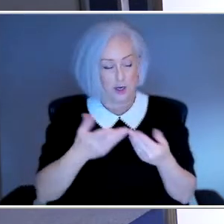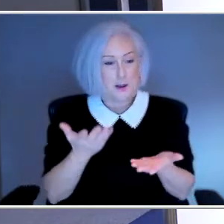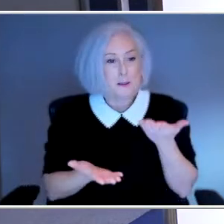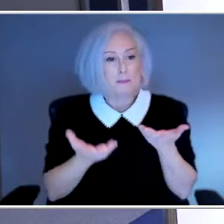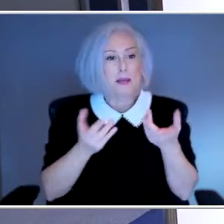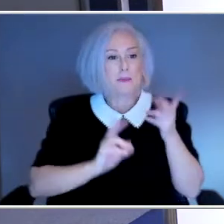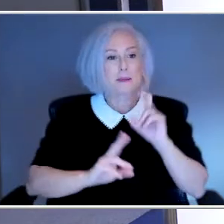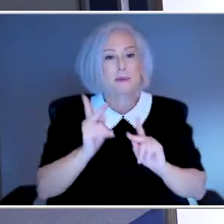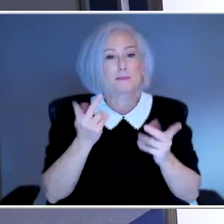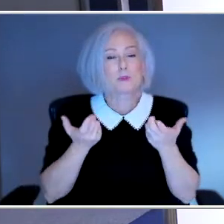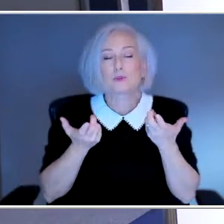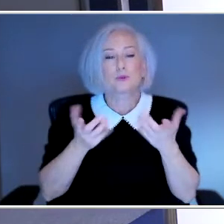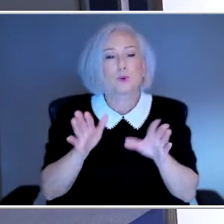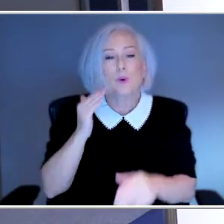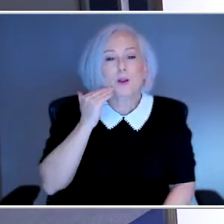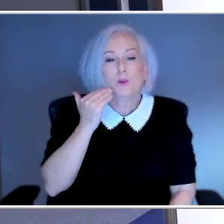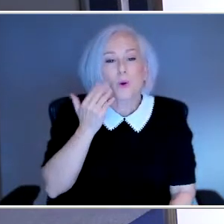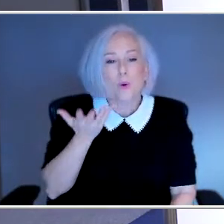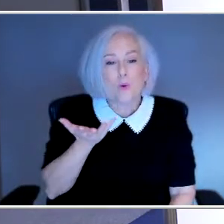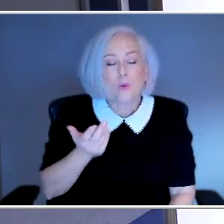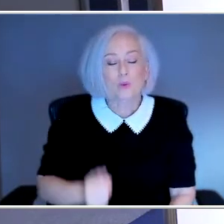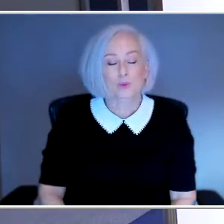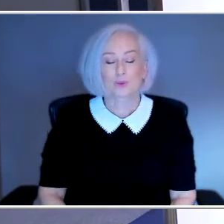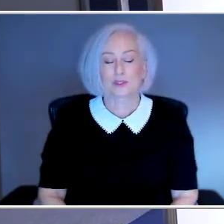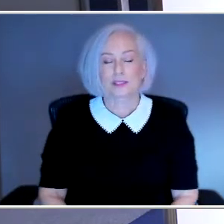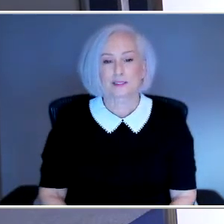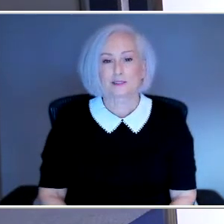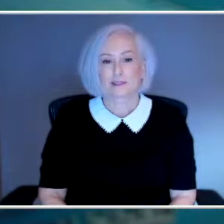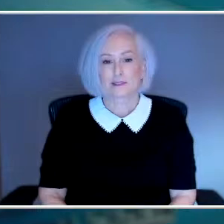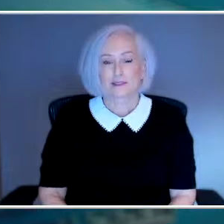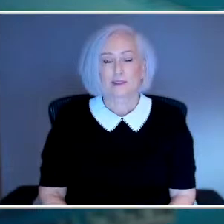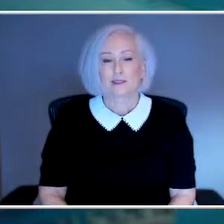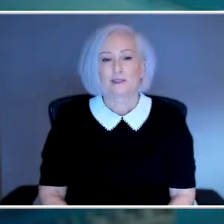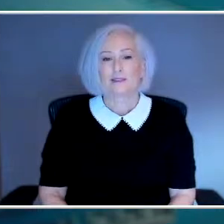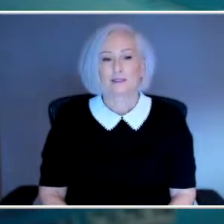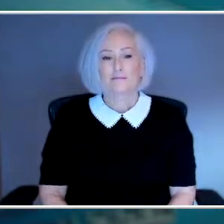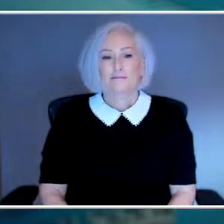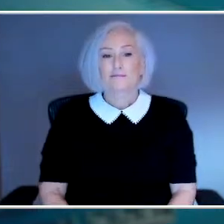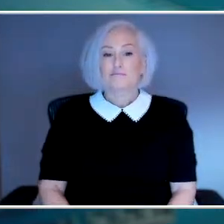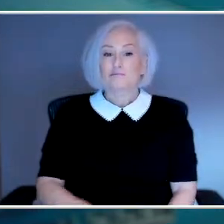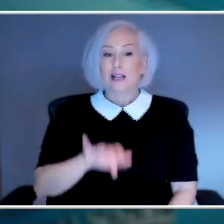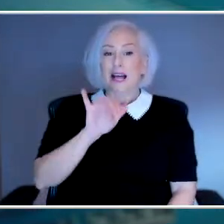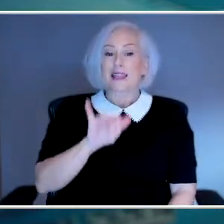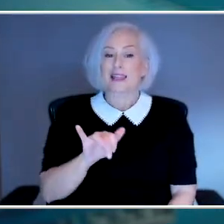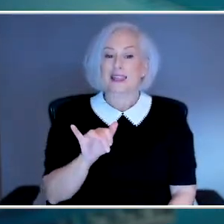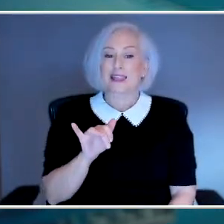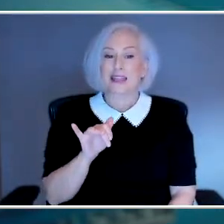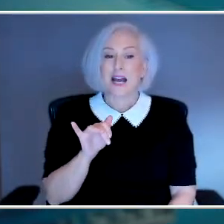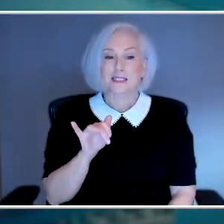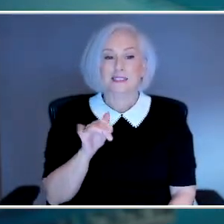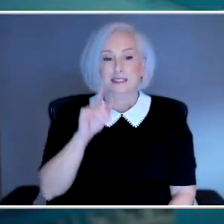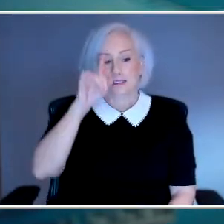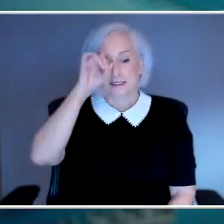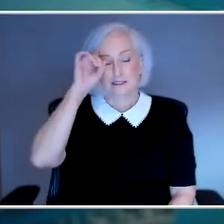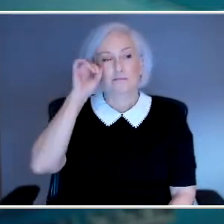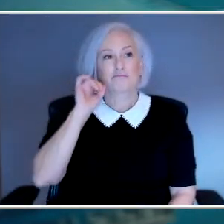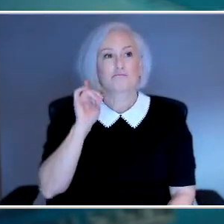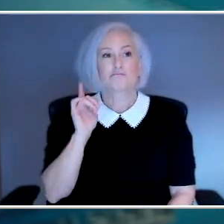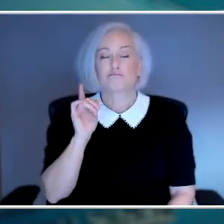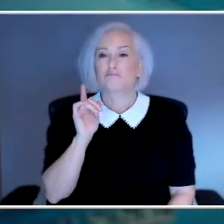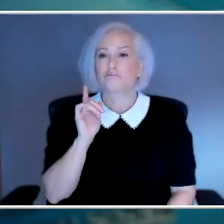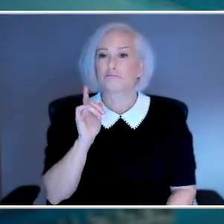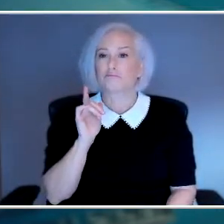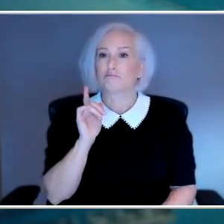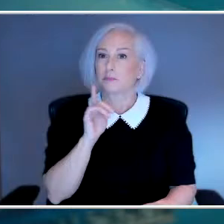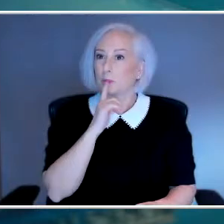people just don't want to know until they have to know. That's a big step to get results back, right? And it's a big